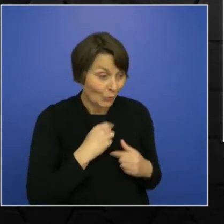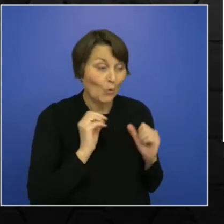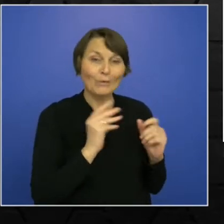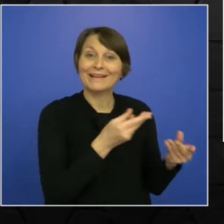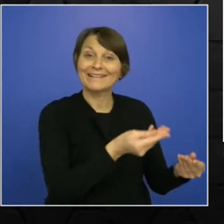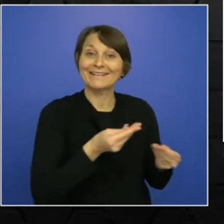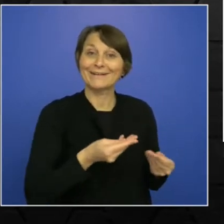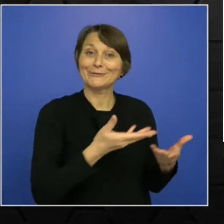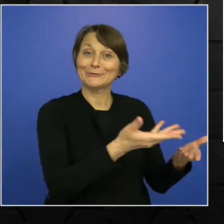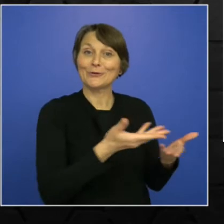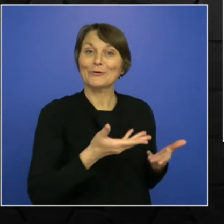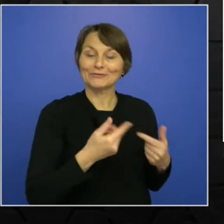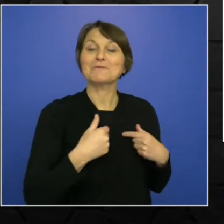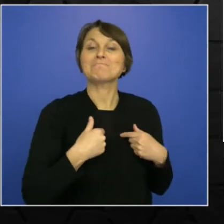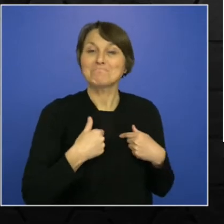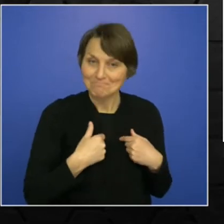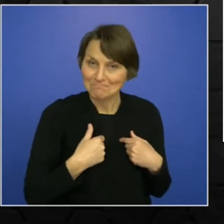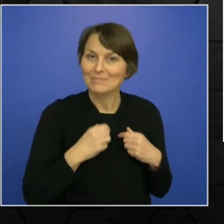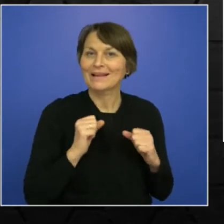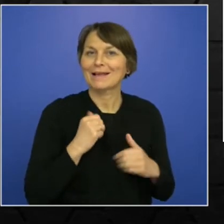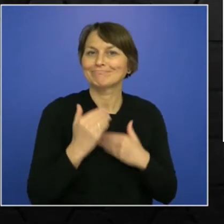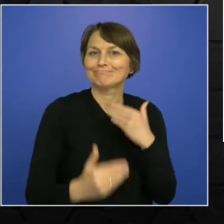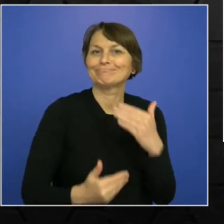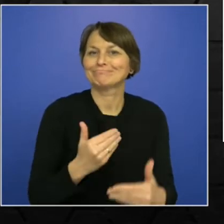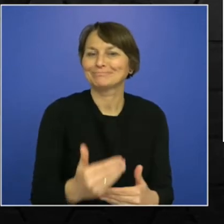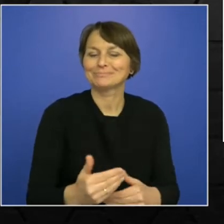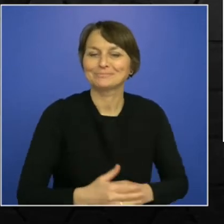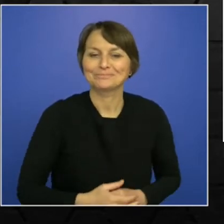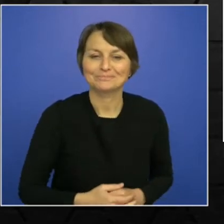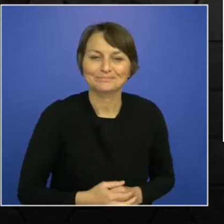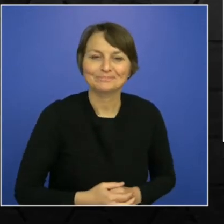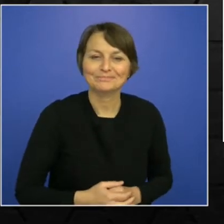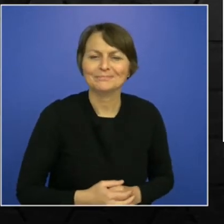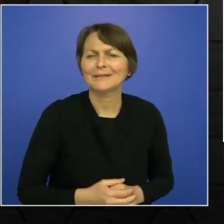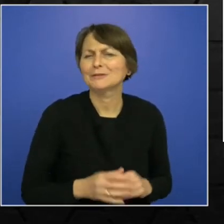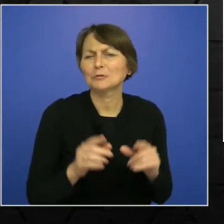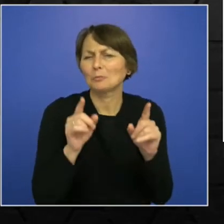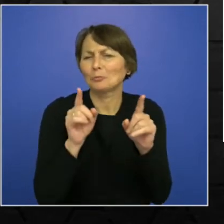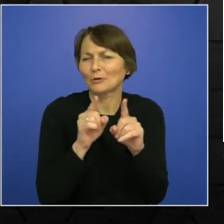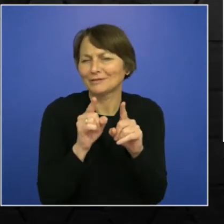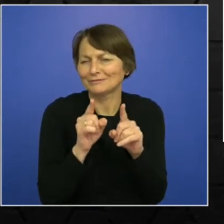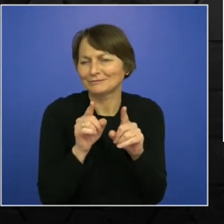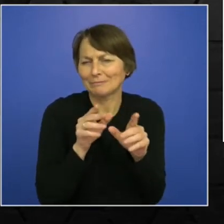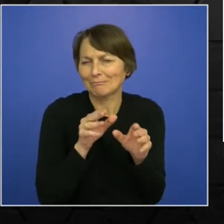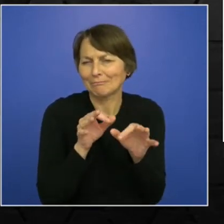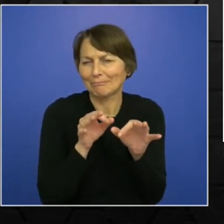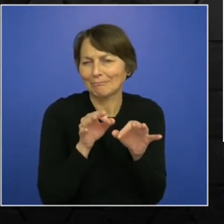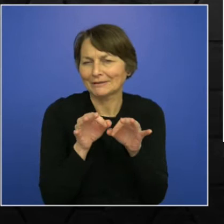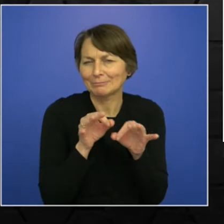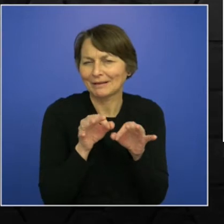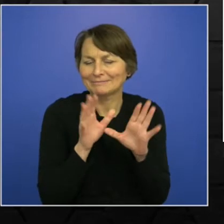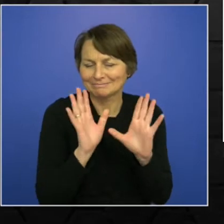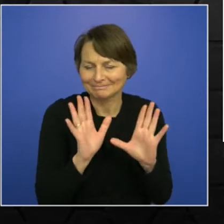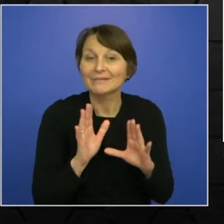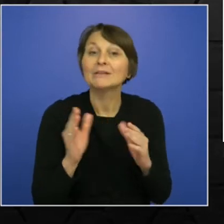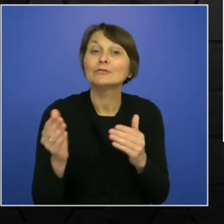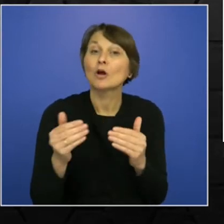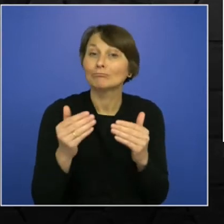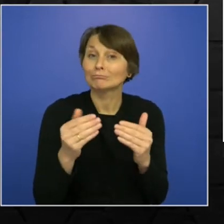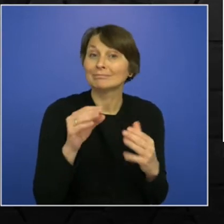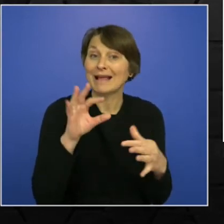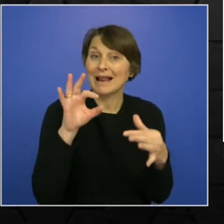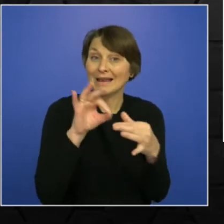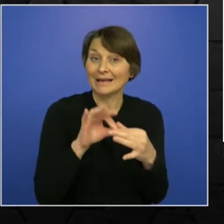your HTTP endpoints. So that was a very, very, very brief overview. So I have embedded the links, and you can just go and have a look at all